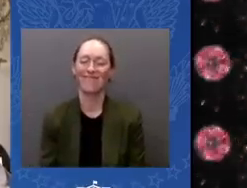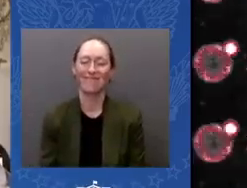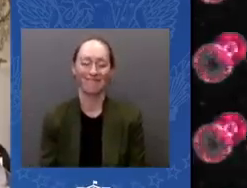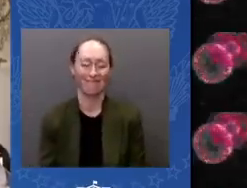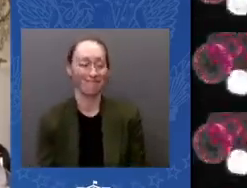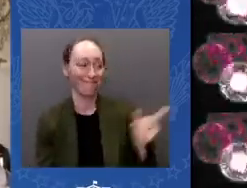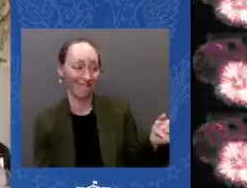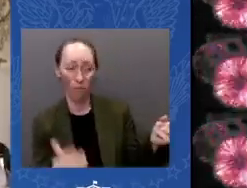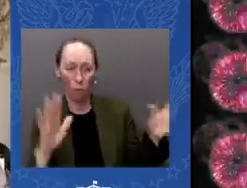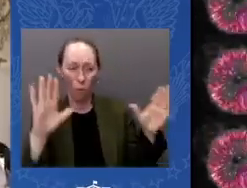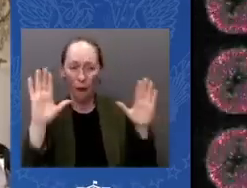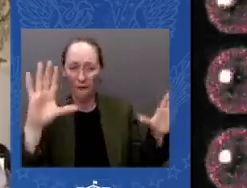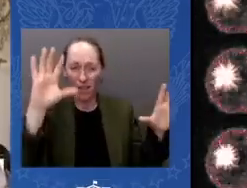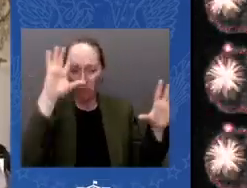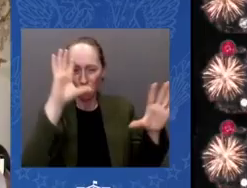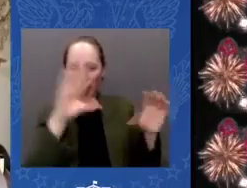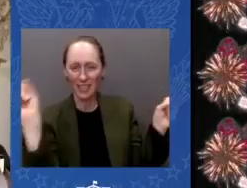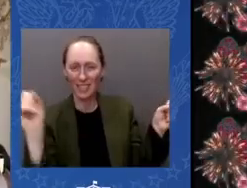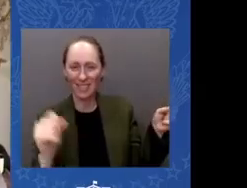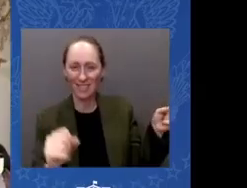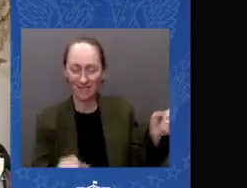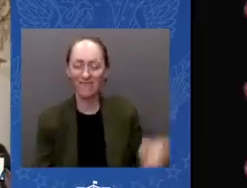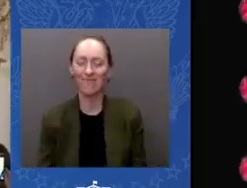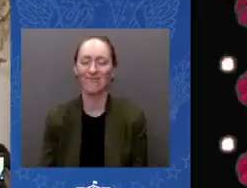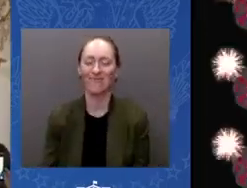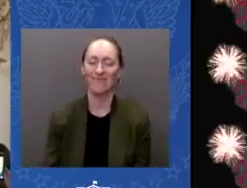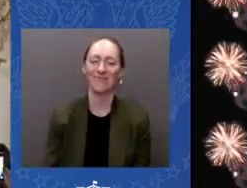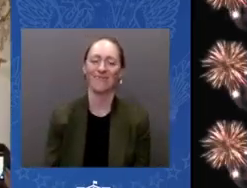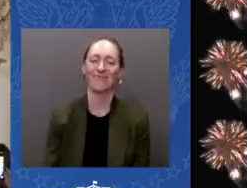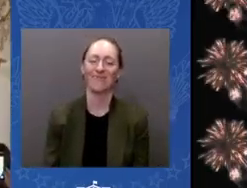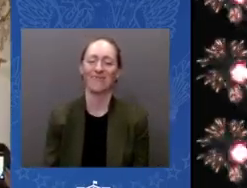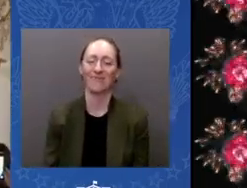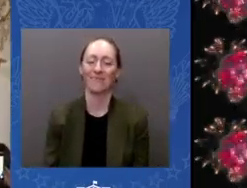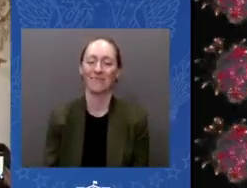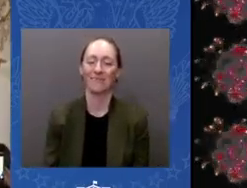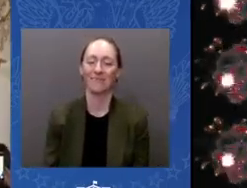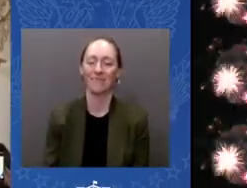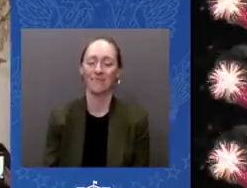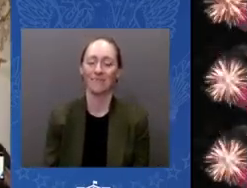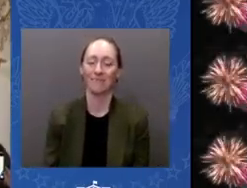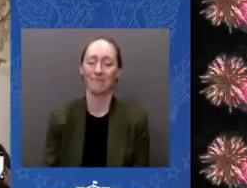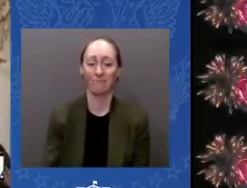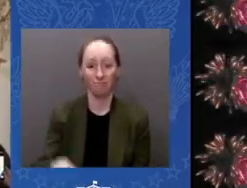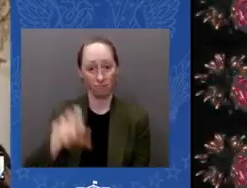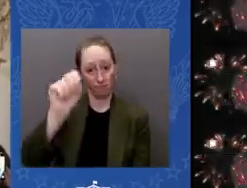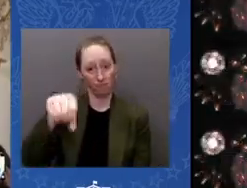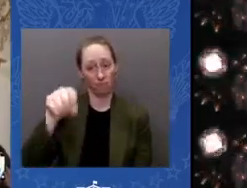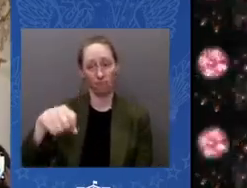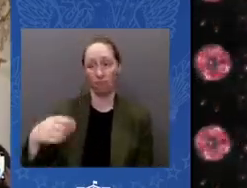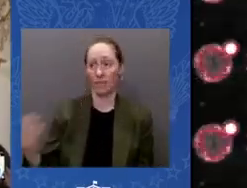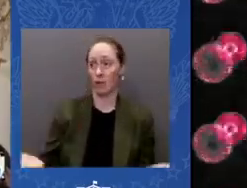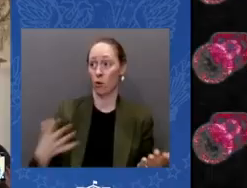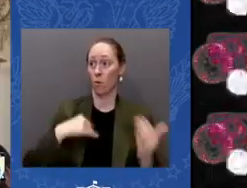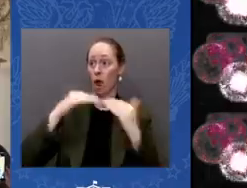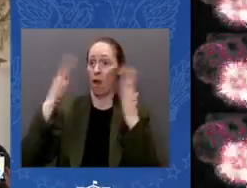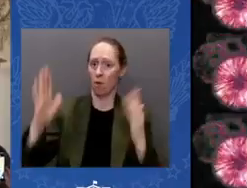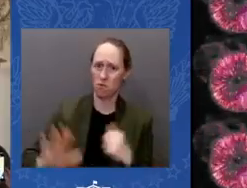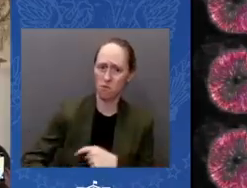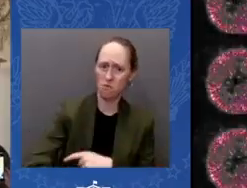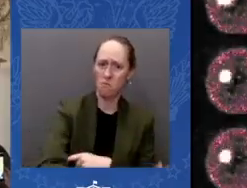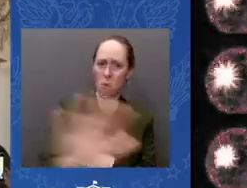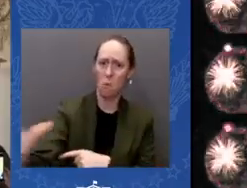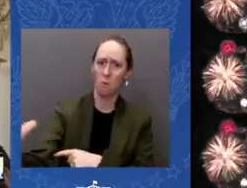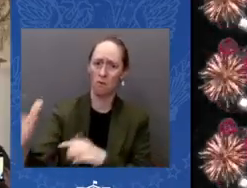is the people's house, and together, these two, our president and First Lady, have